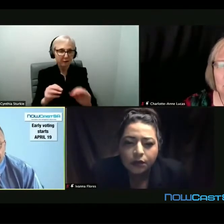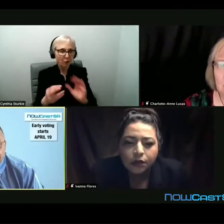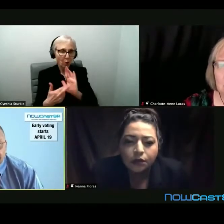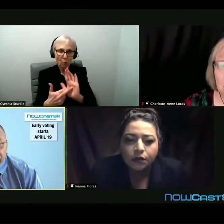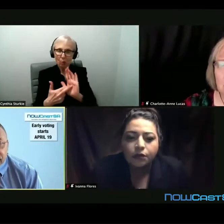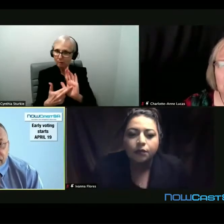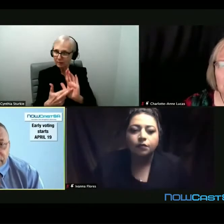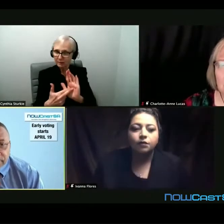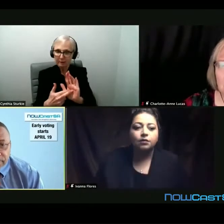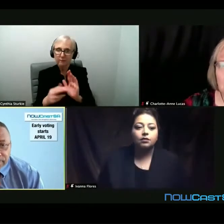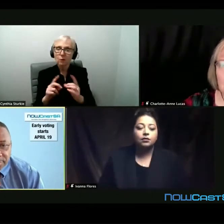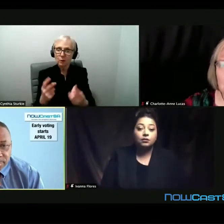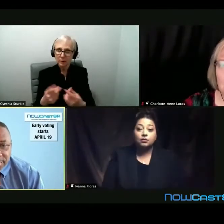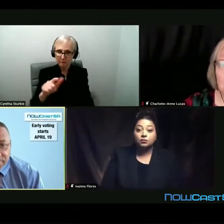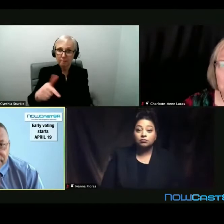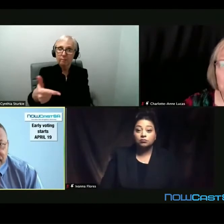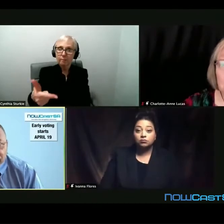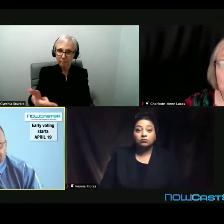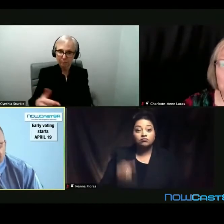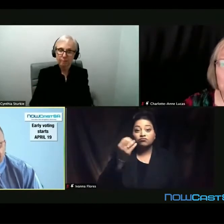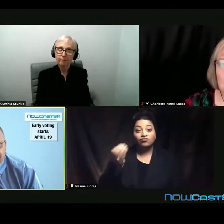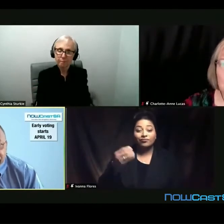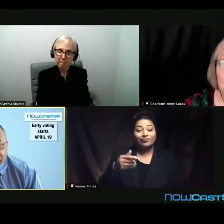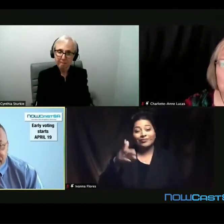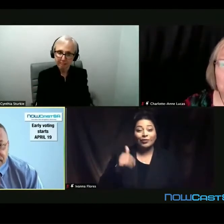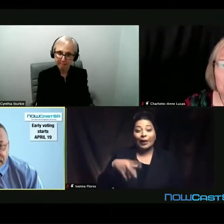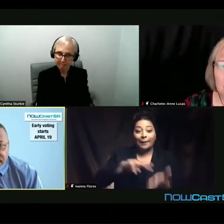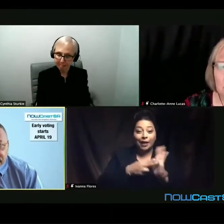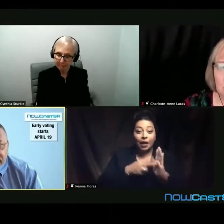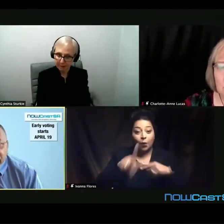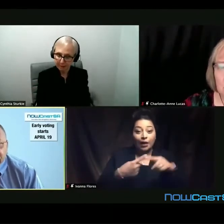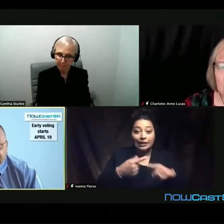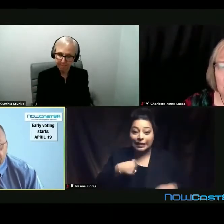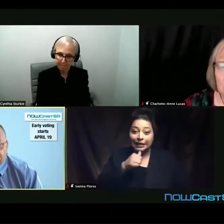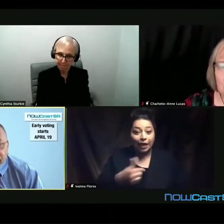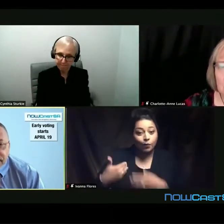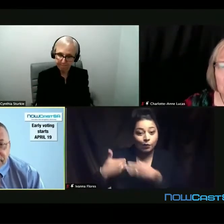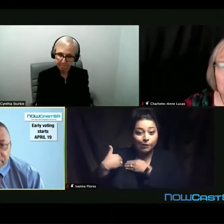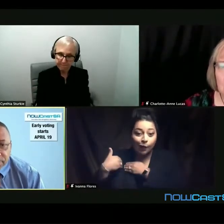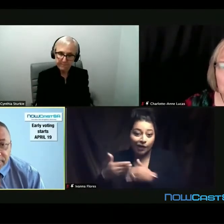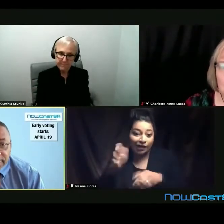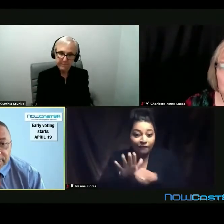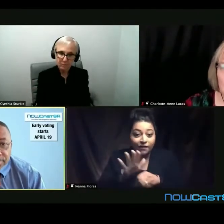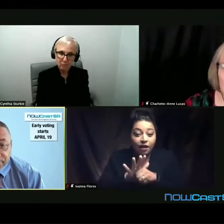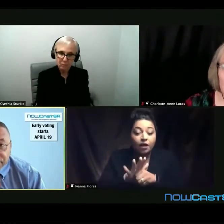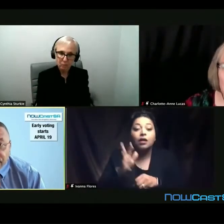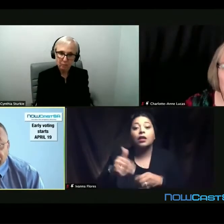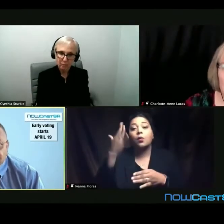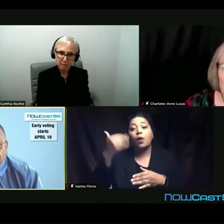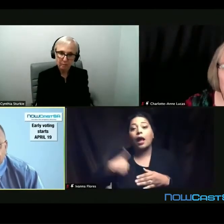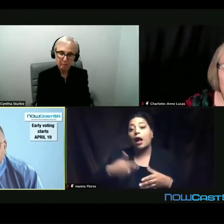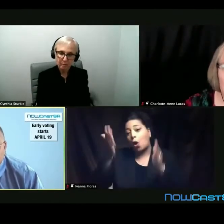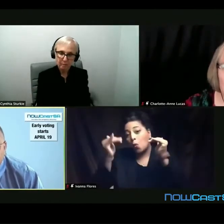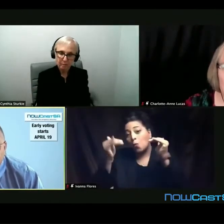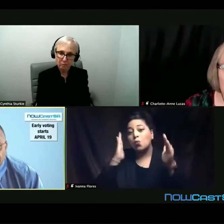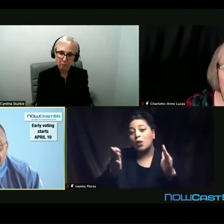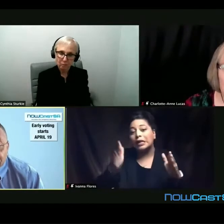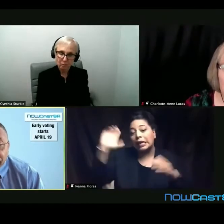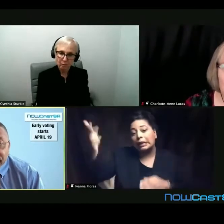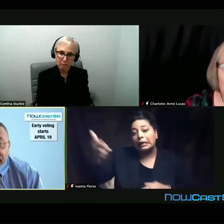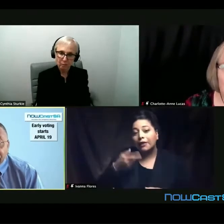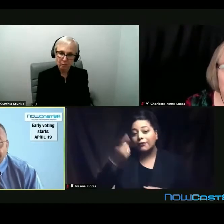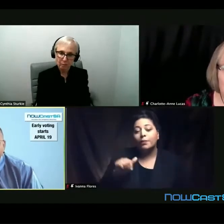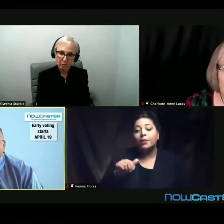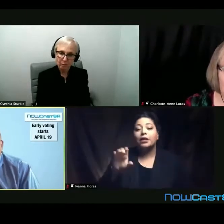2. So that's what I talk about when I say irresponsibility, and I hope that you will elect Chris Dawkins when it comes time to